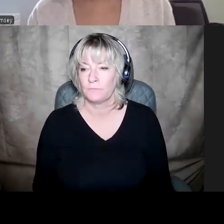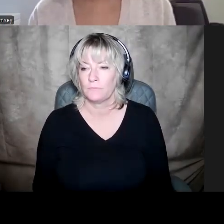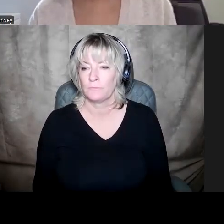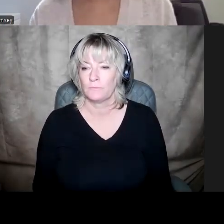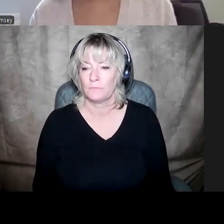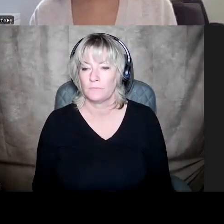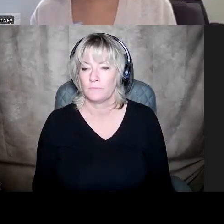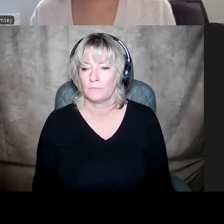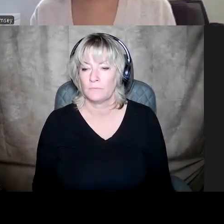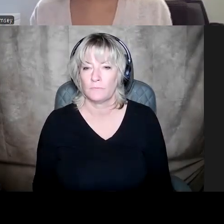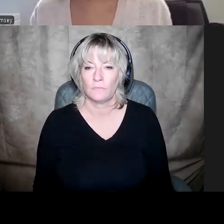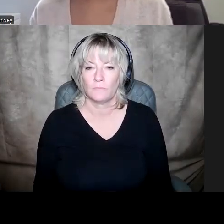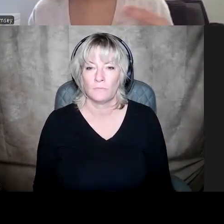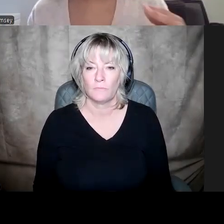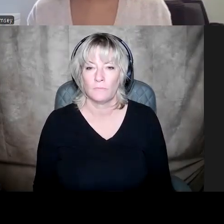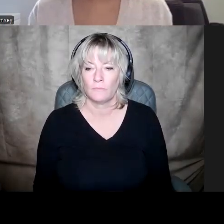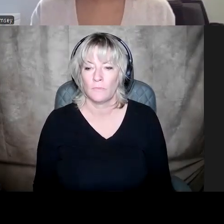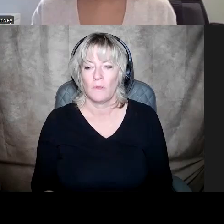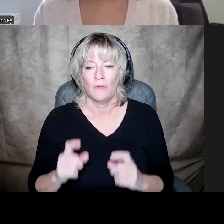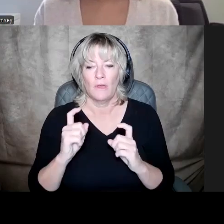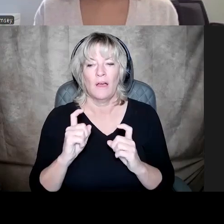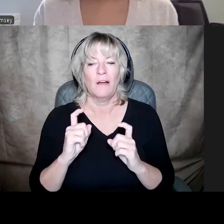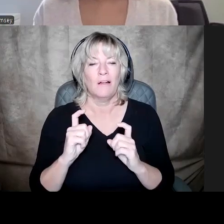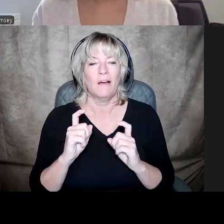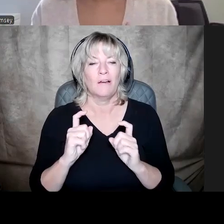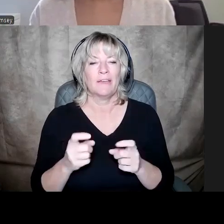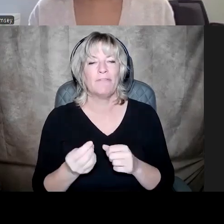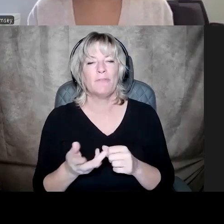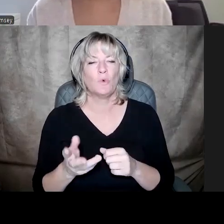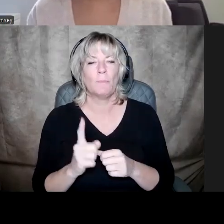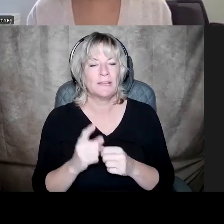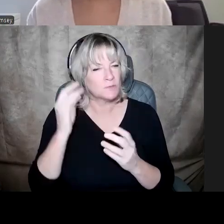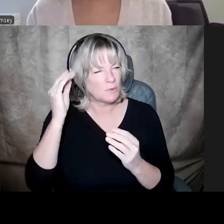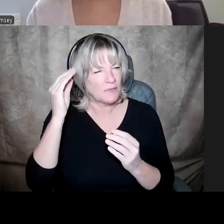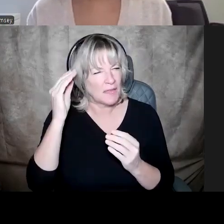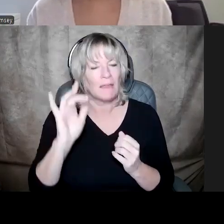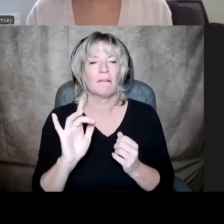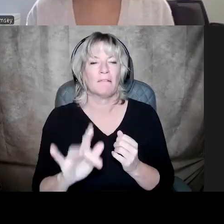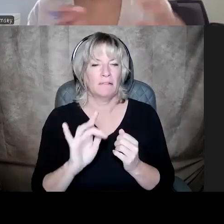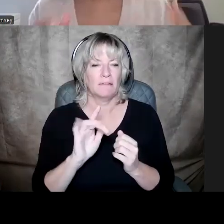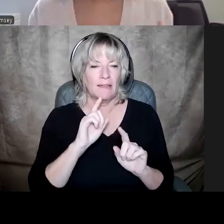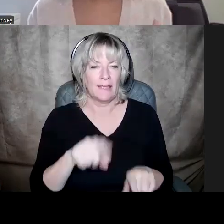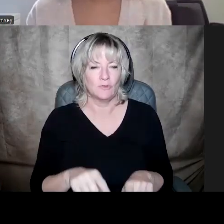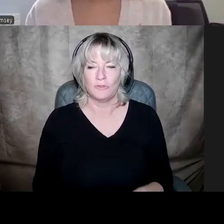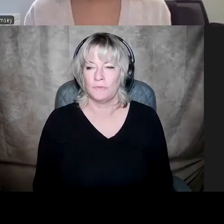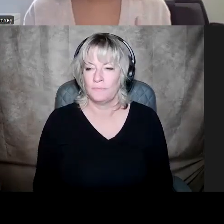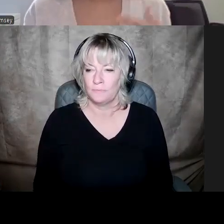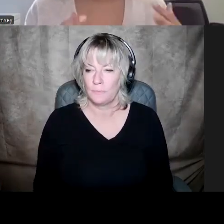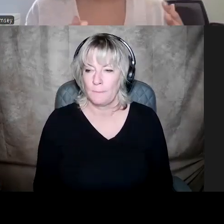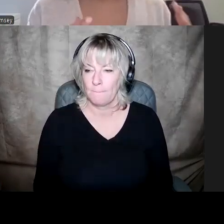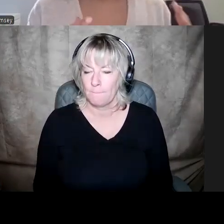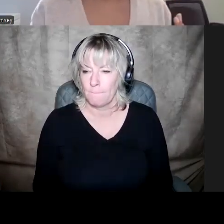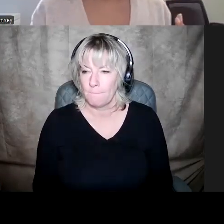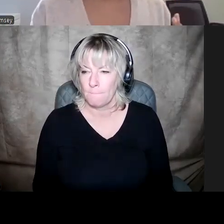We'll give a few minutes for all of you to put in your answers and for them to be tallied before we look to